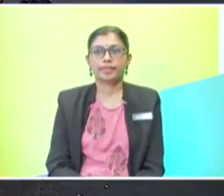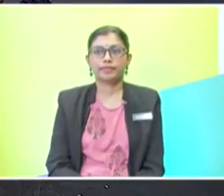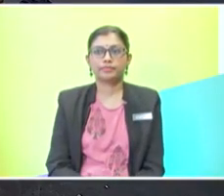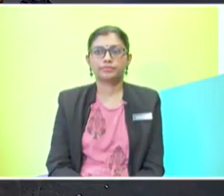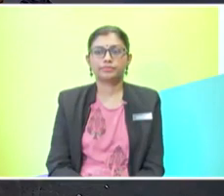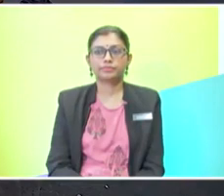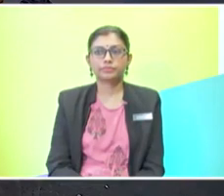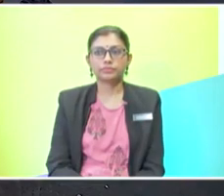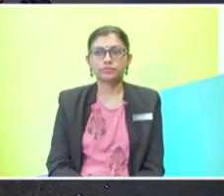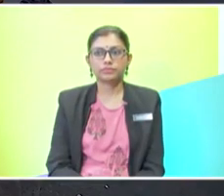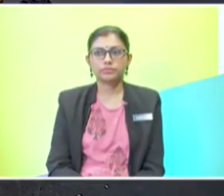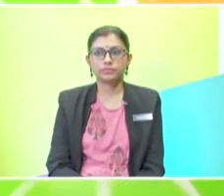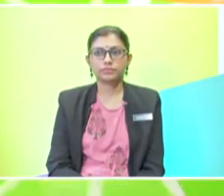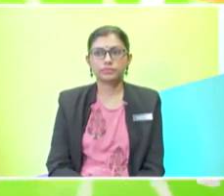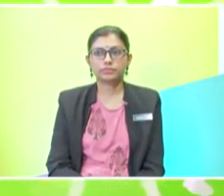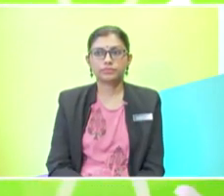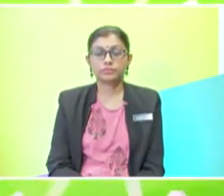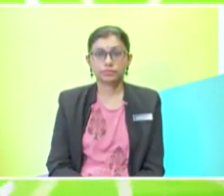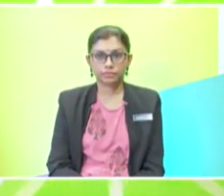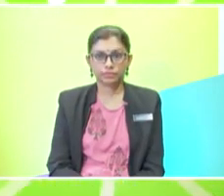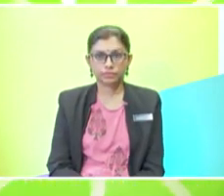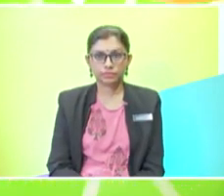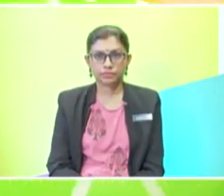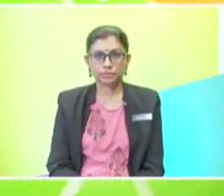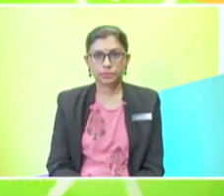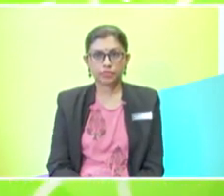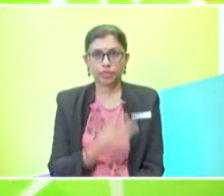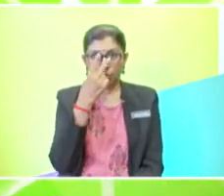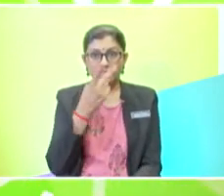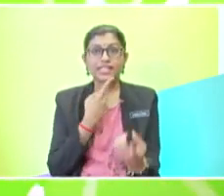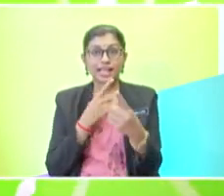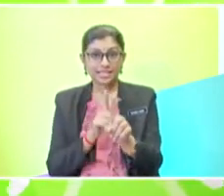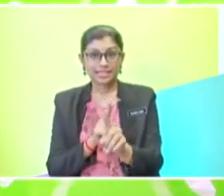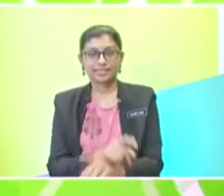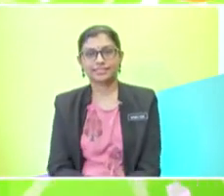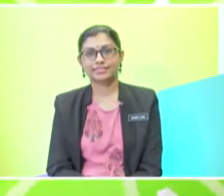Okay, Ryan, show us your mini whiteboard.